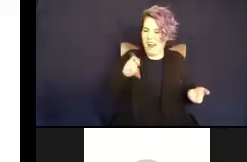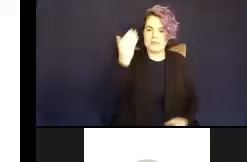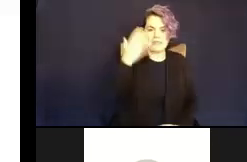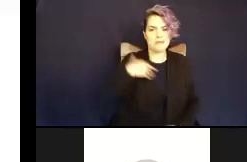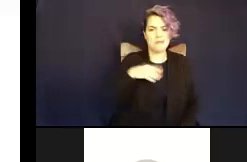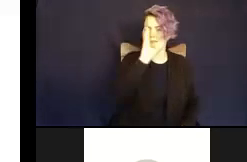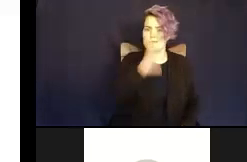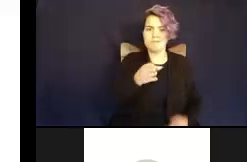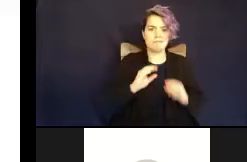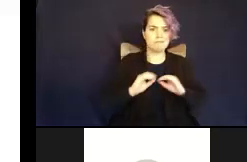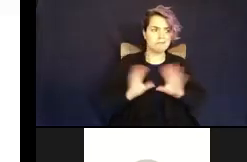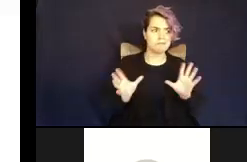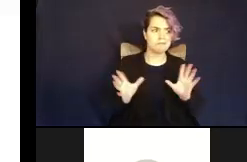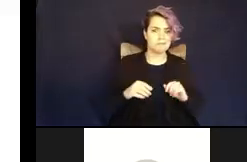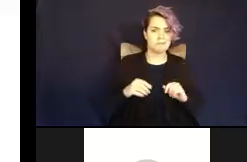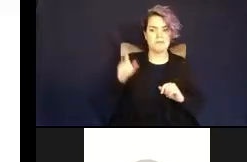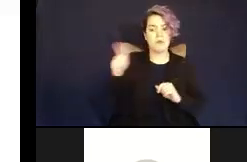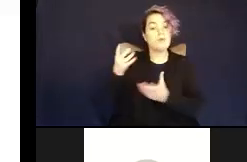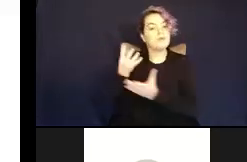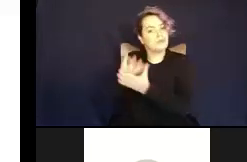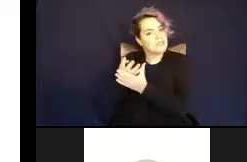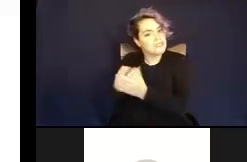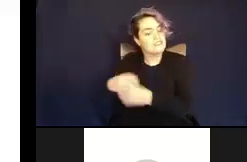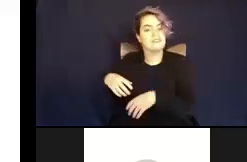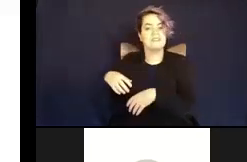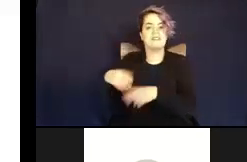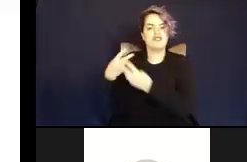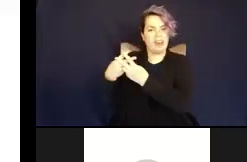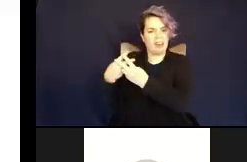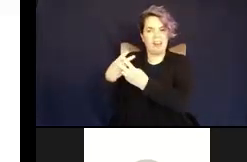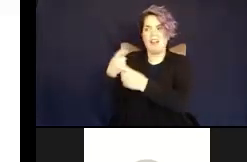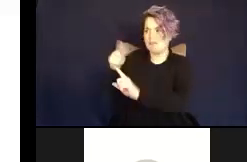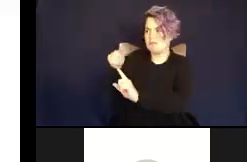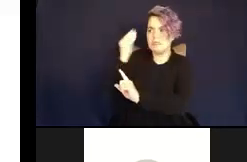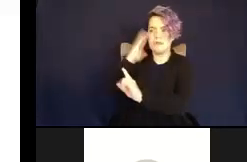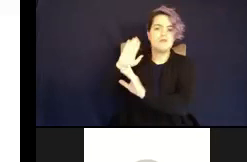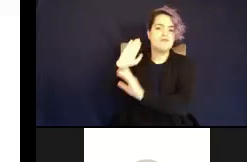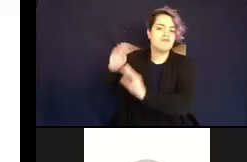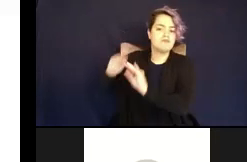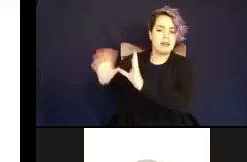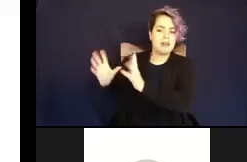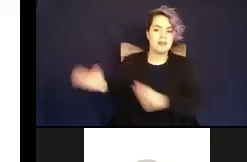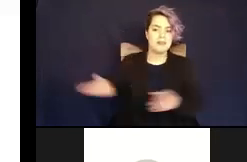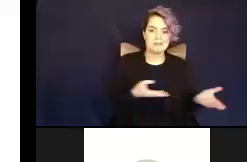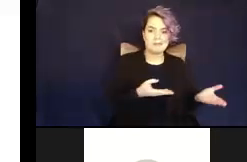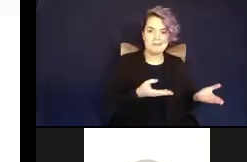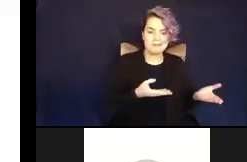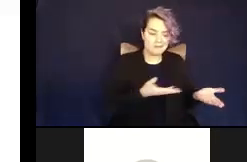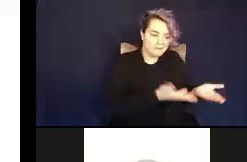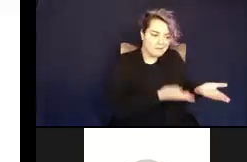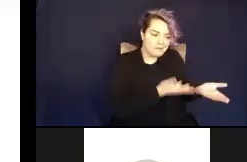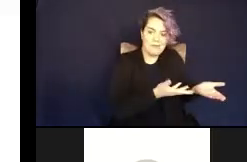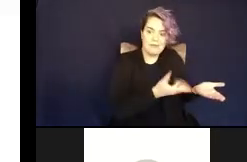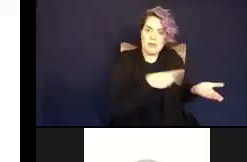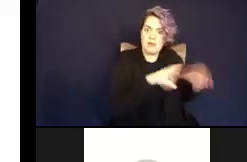in the context of prisons and jails. And so anyway, we, I think,